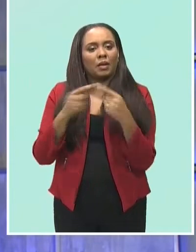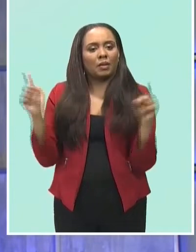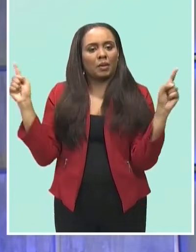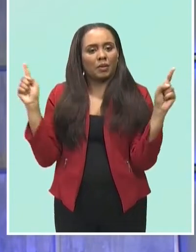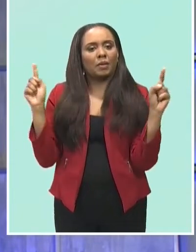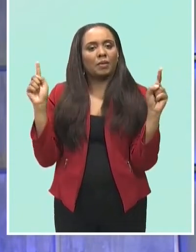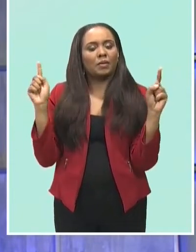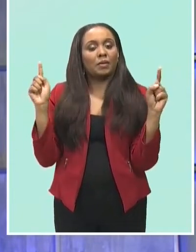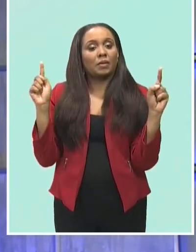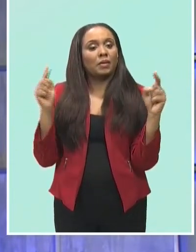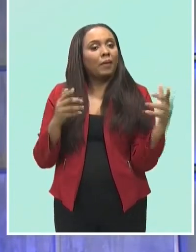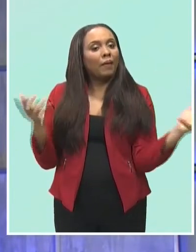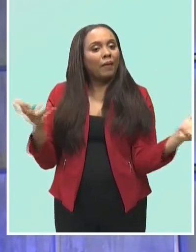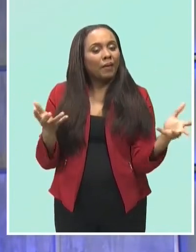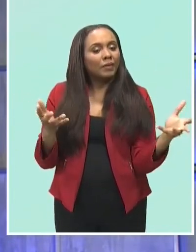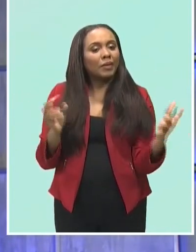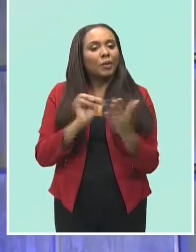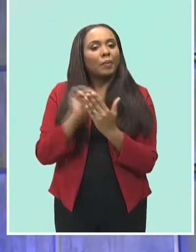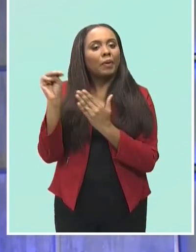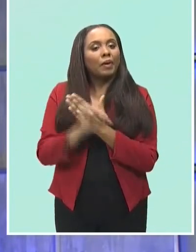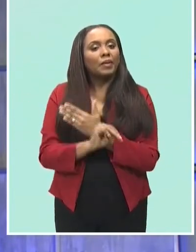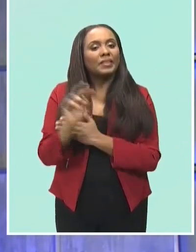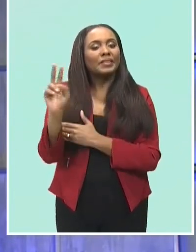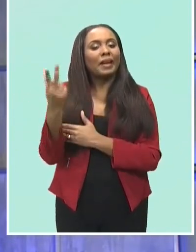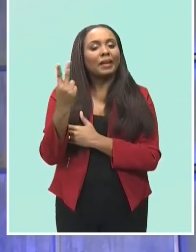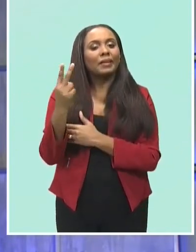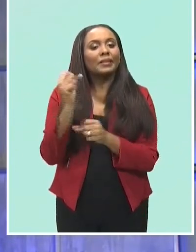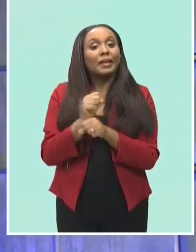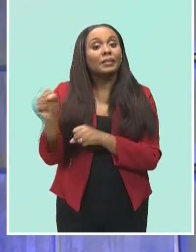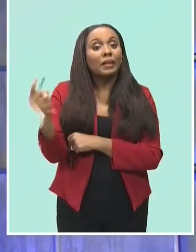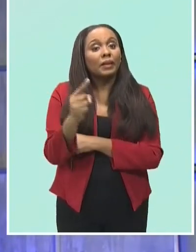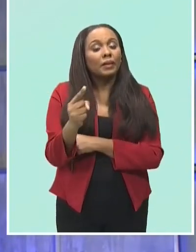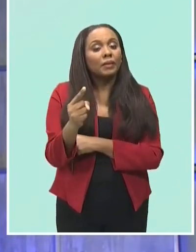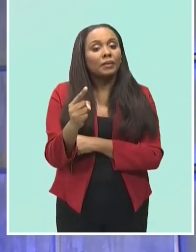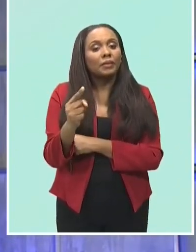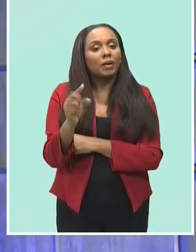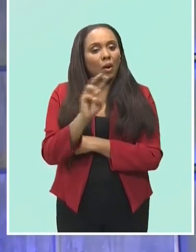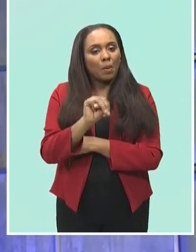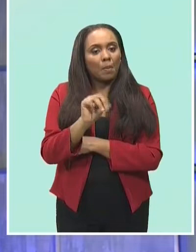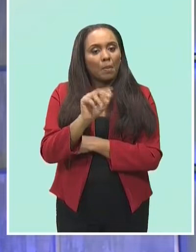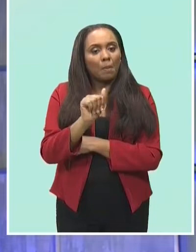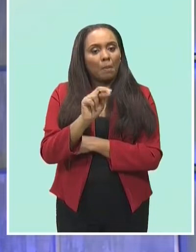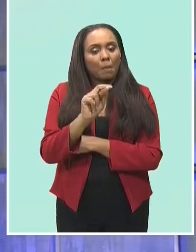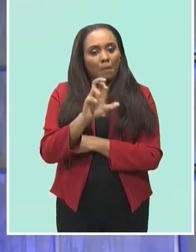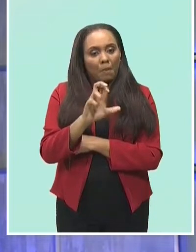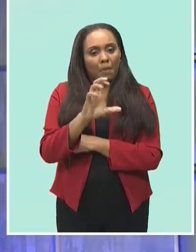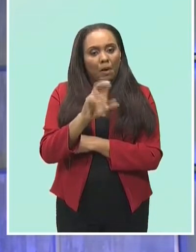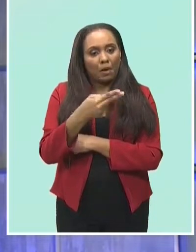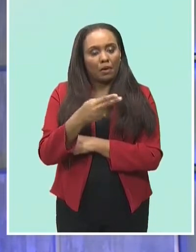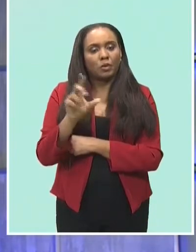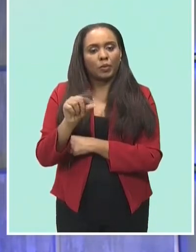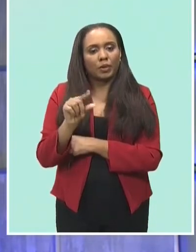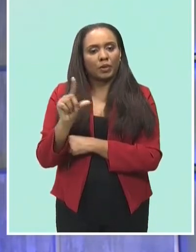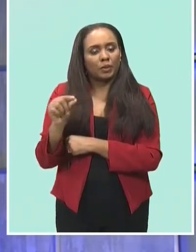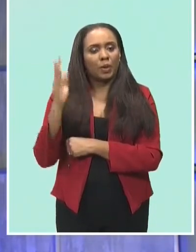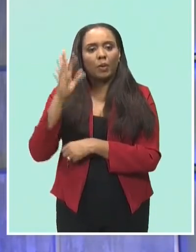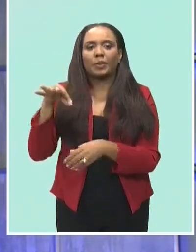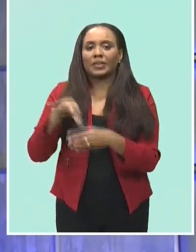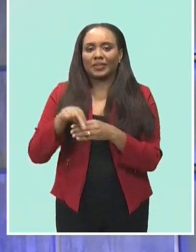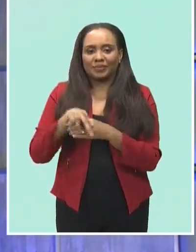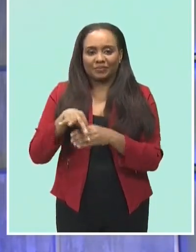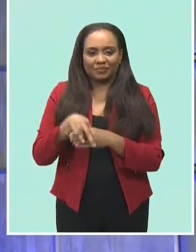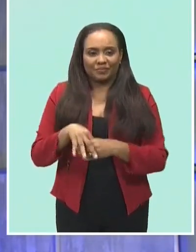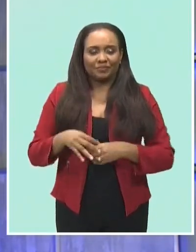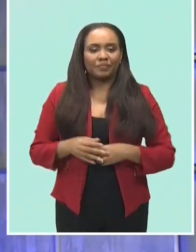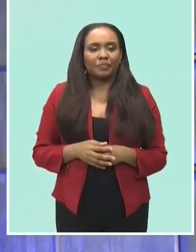that March 2nd, 2020 is the date for regional and general elections. In a statement to the nation, he said that since